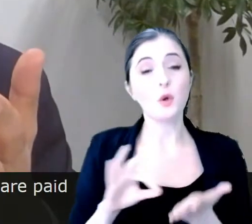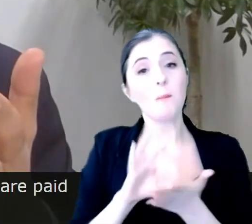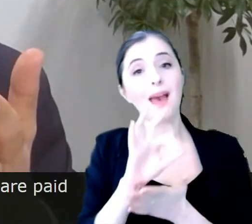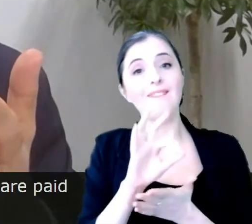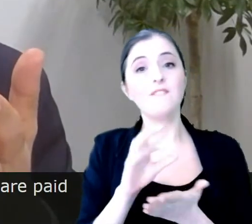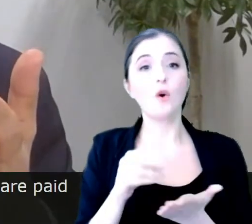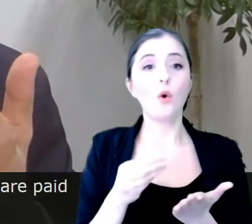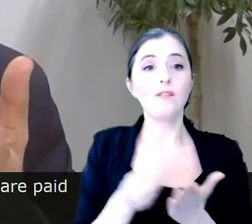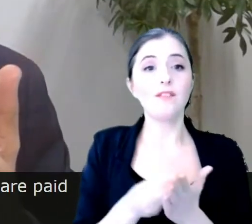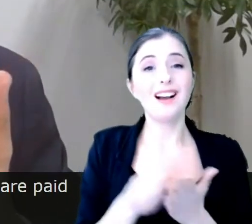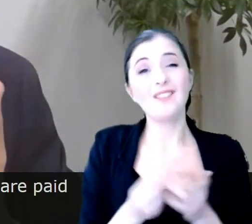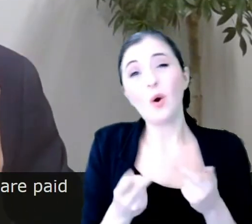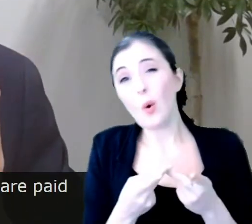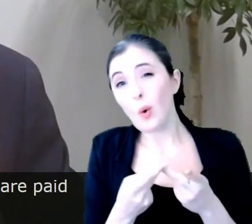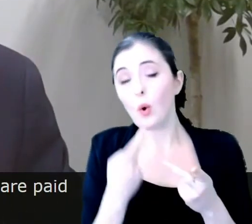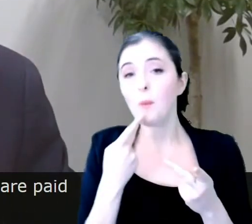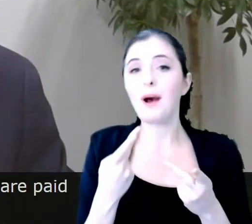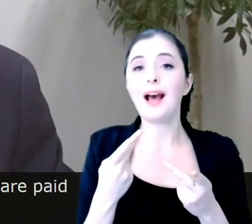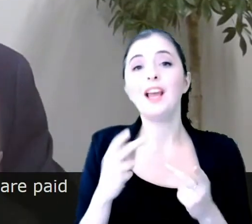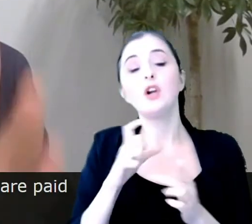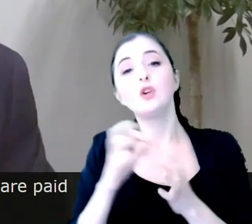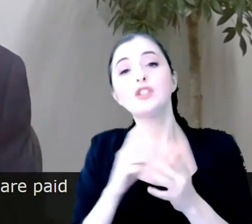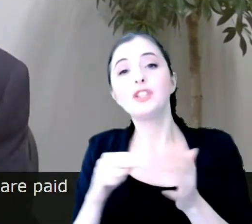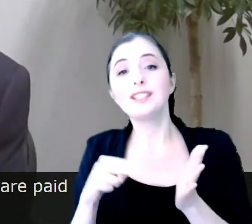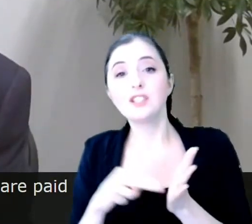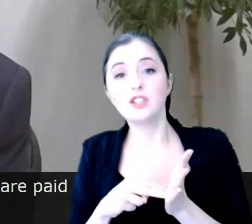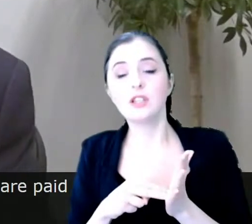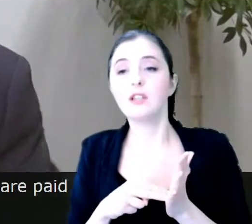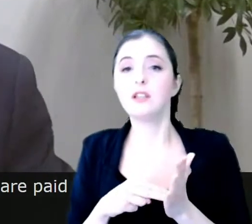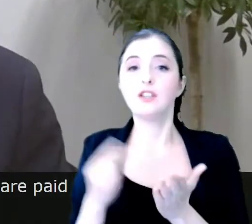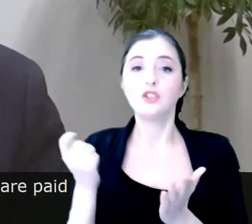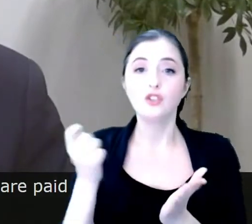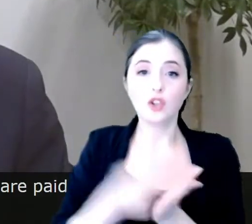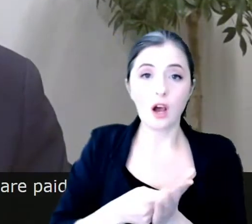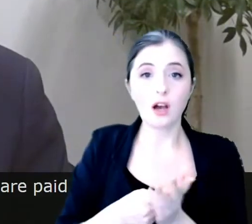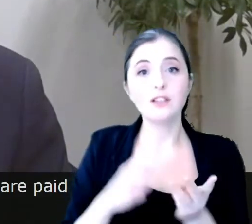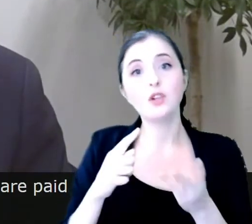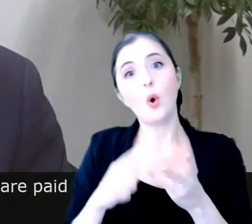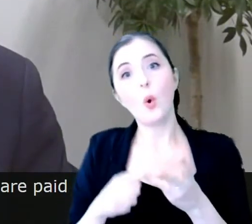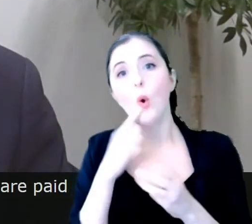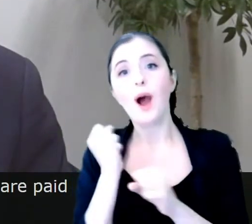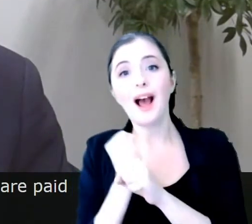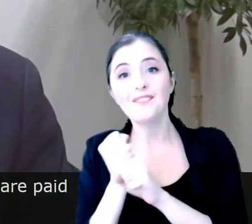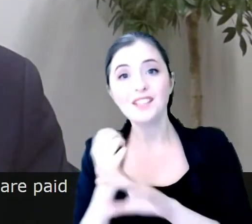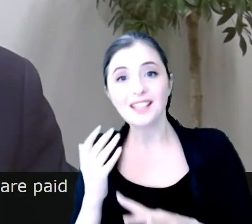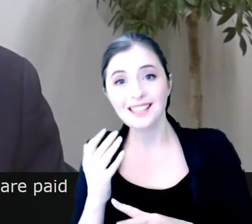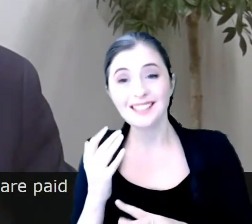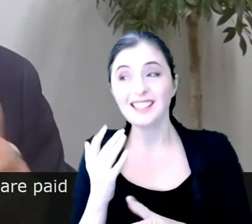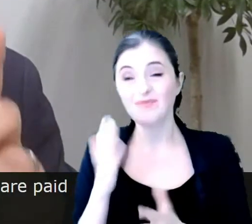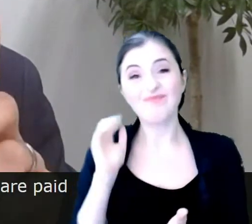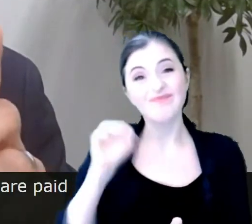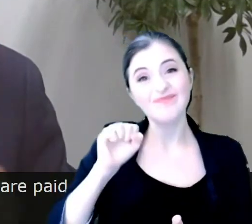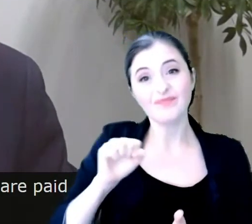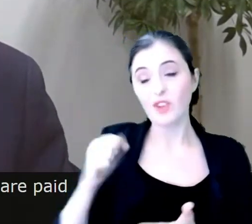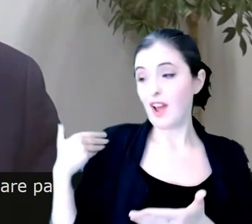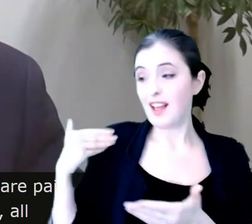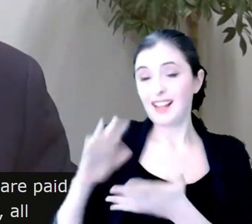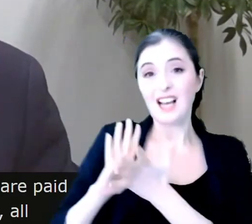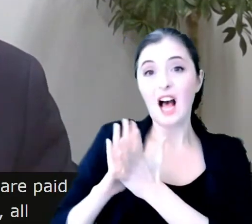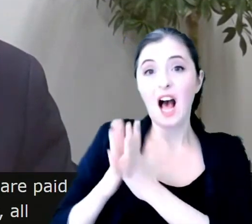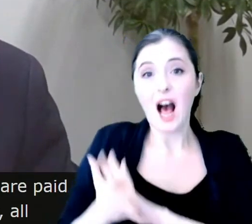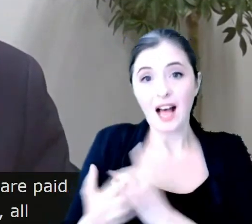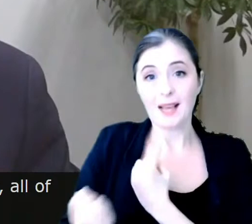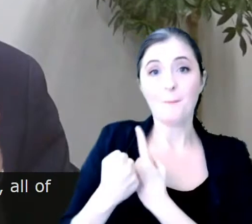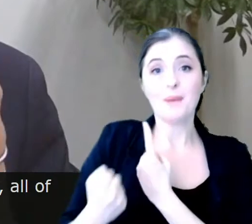congestion charge, by advertising, and by property. All those things have collapsed due to the pandemic. Since I've been